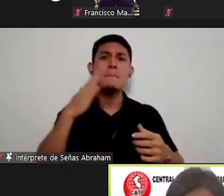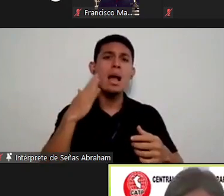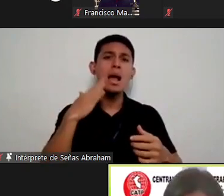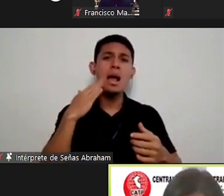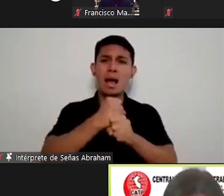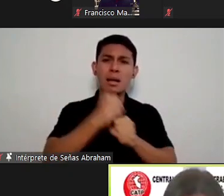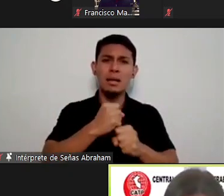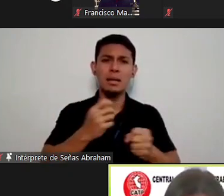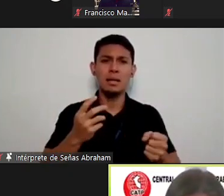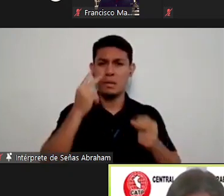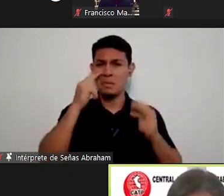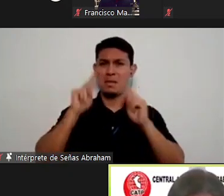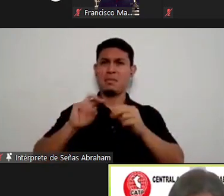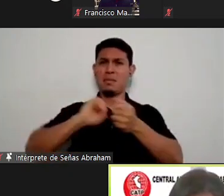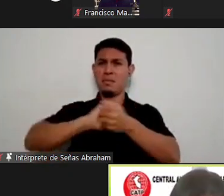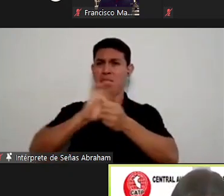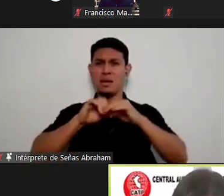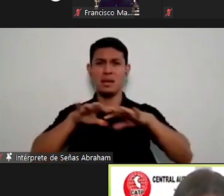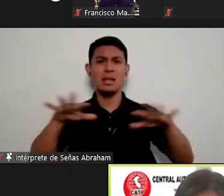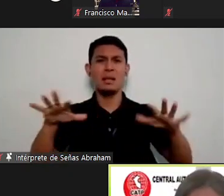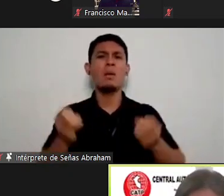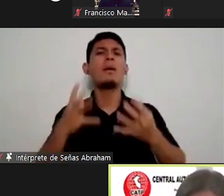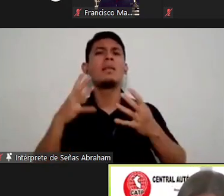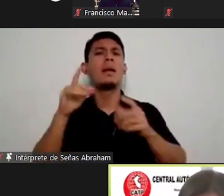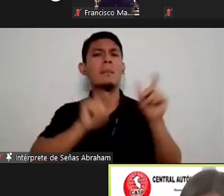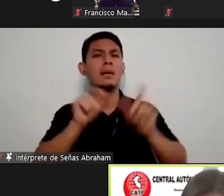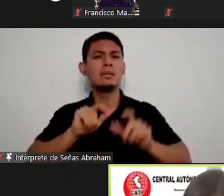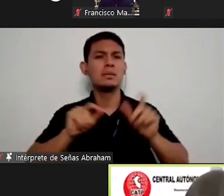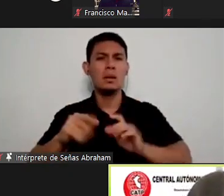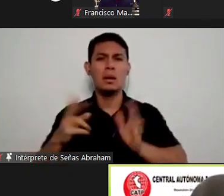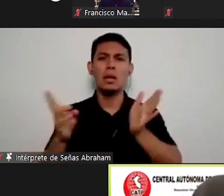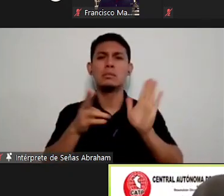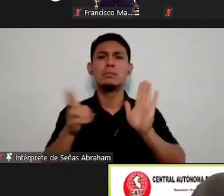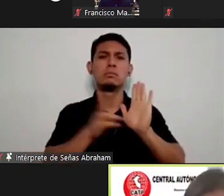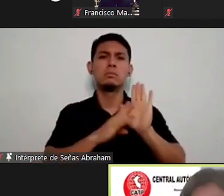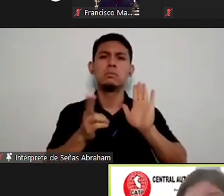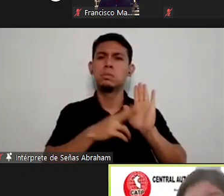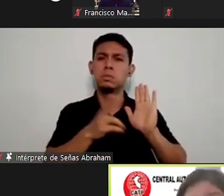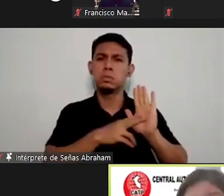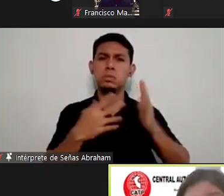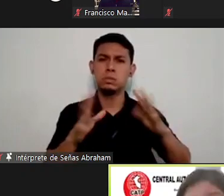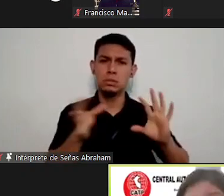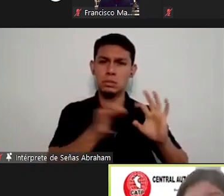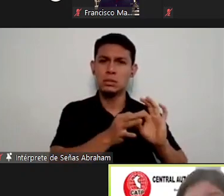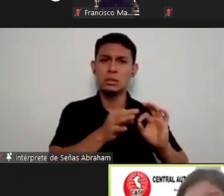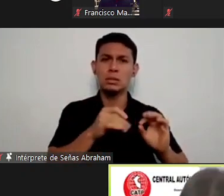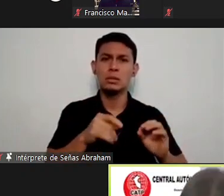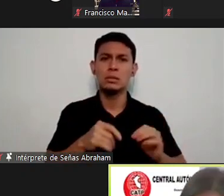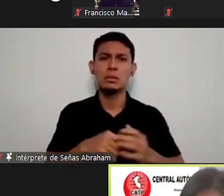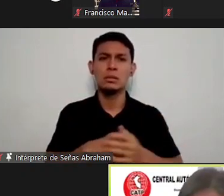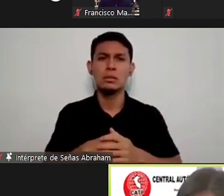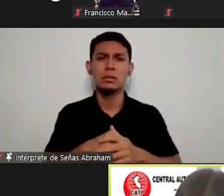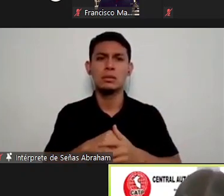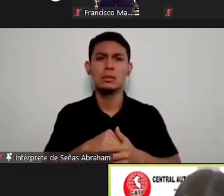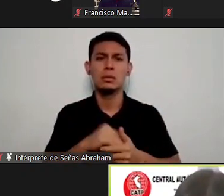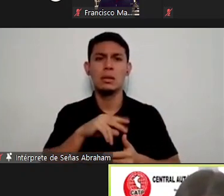close their agreements with working moms let's see in this pandemic how many people are how many union affiliates